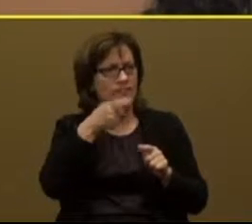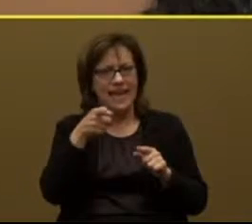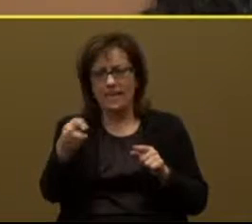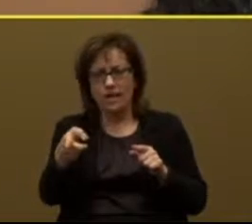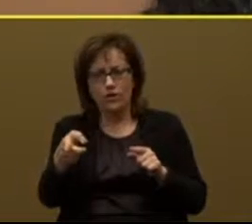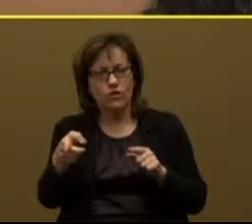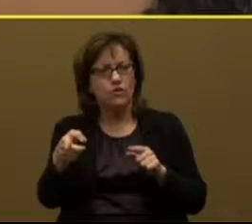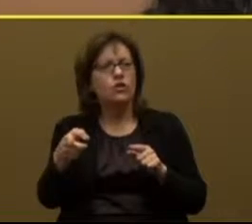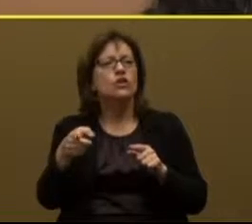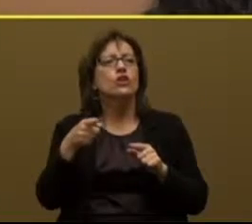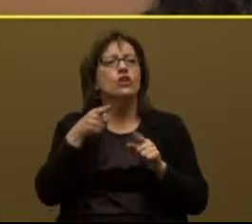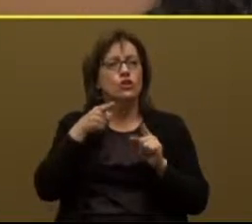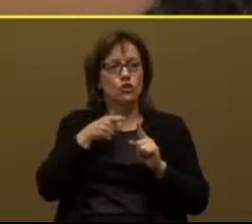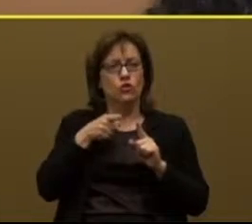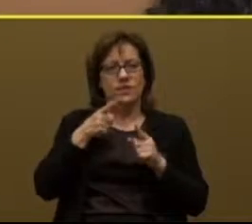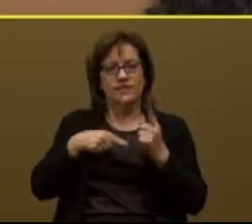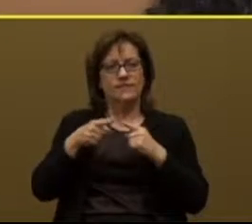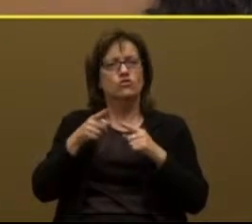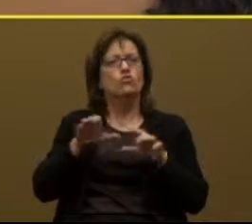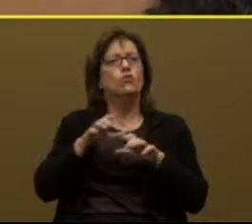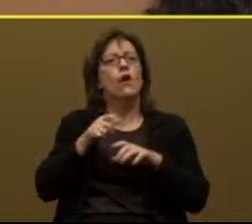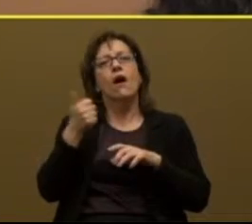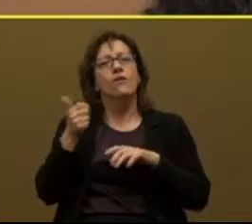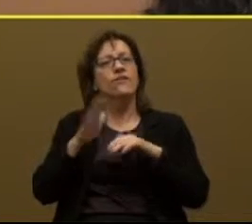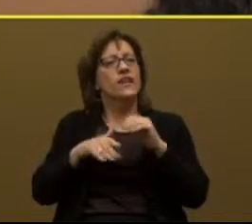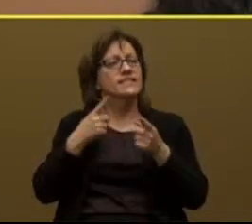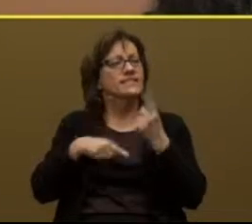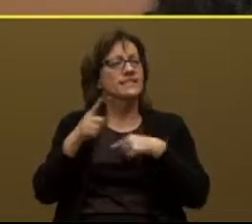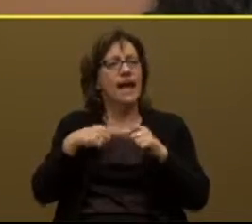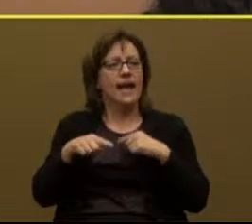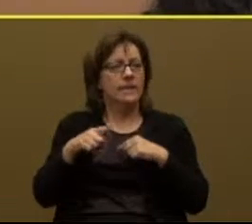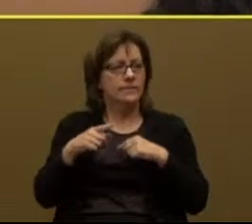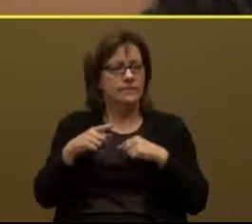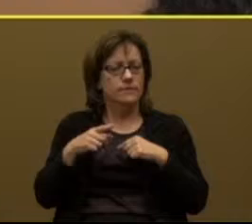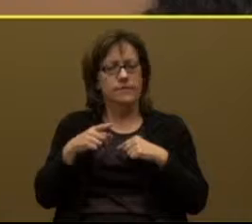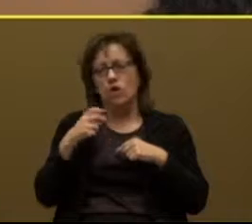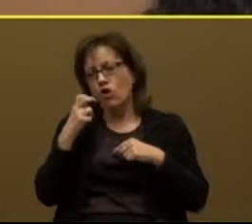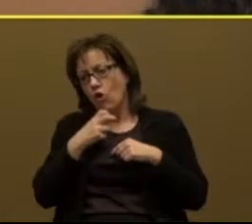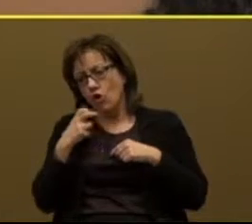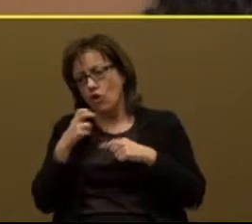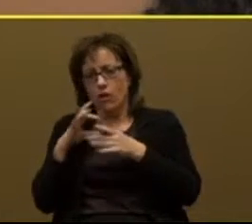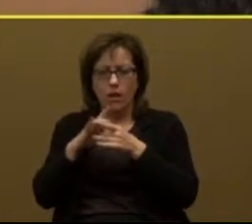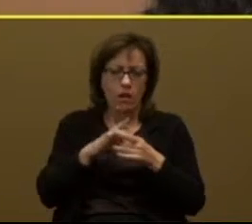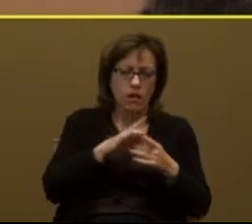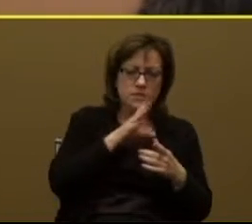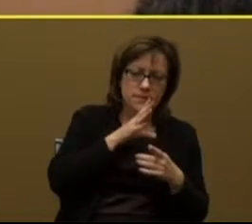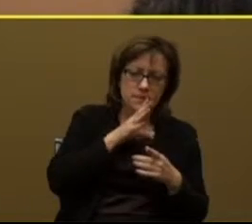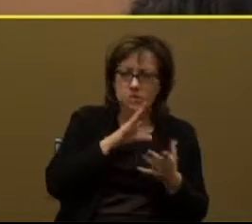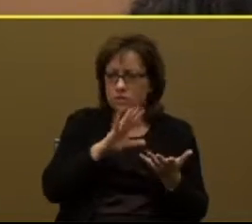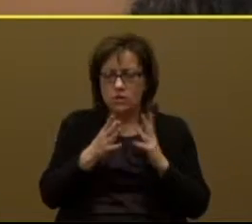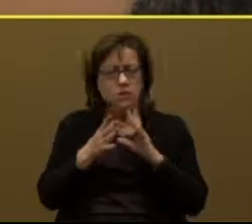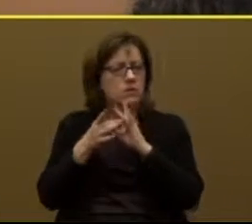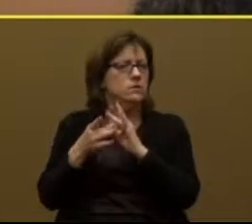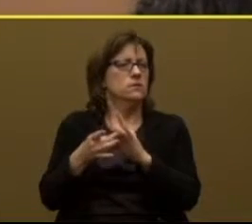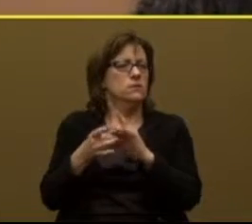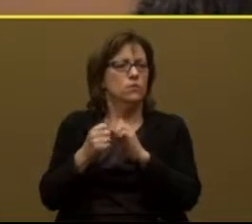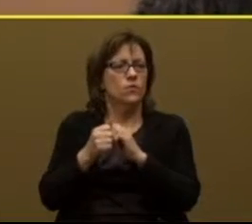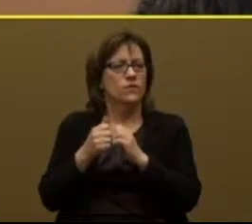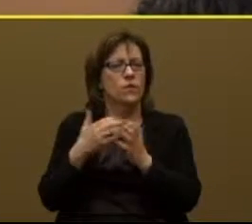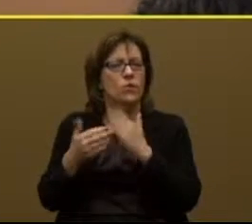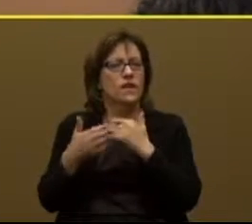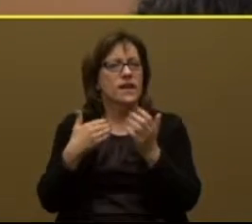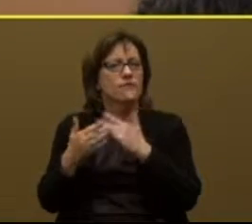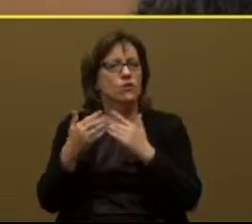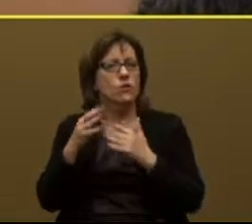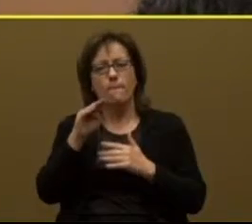than sign with them. If you're going to use oral, then you're going to tie it to speech, but you're going to tie it to whatever mode of communication the